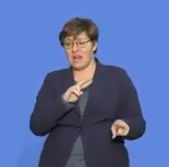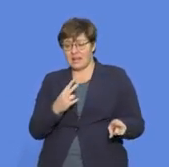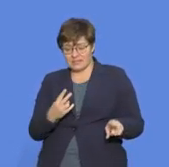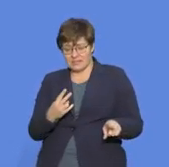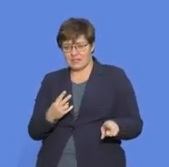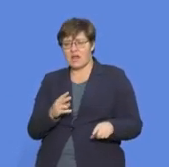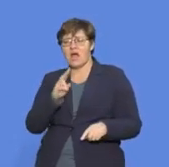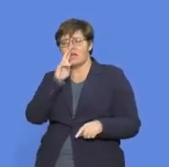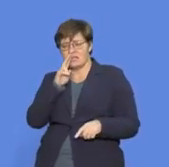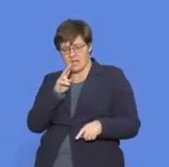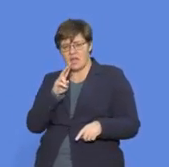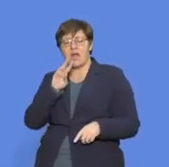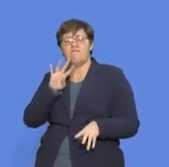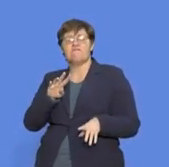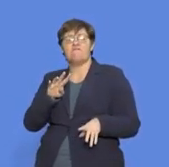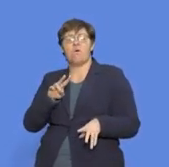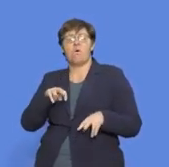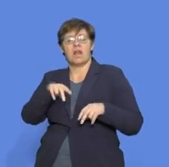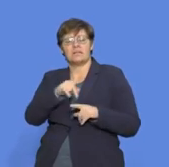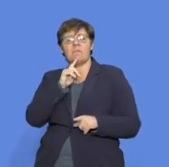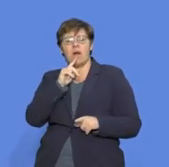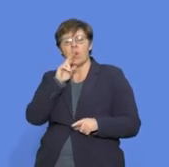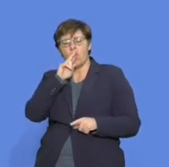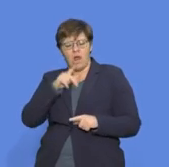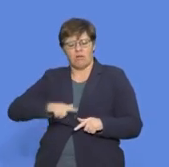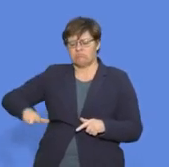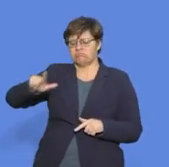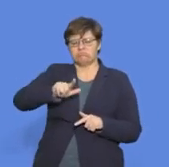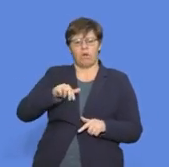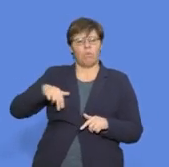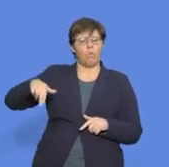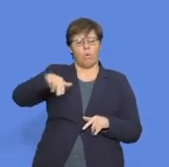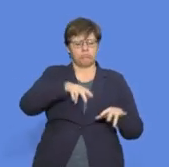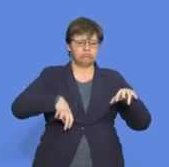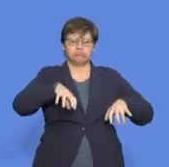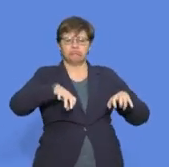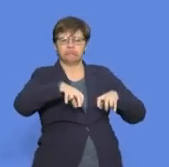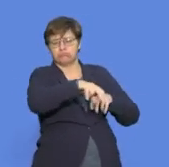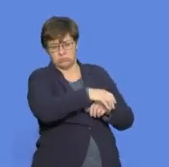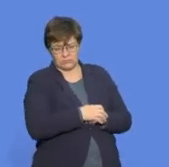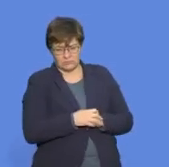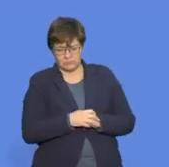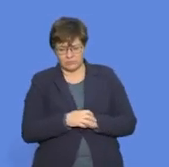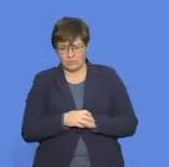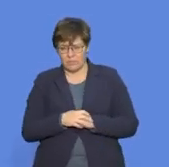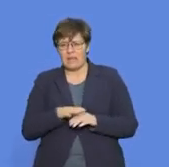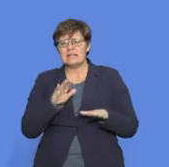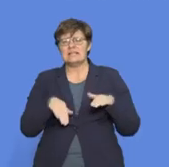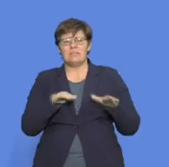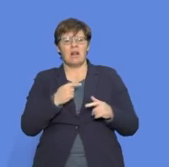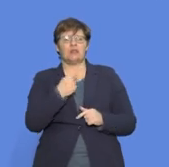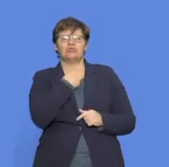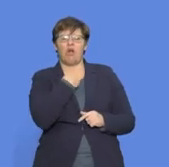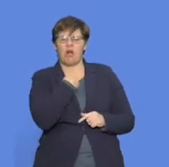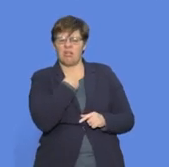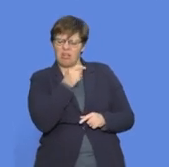one even, we can see that they've got 4 legs and they look like land mammals. Okay, and in fact, it was very similar to